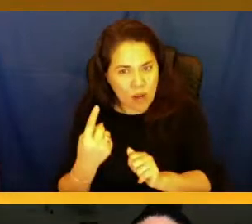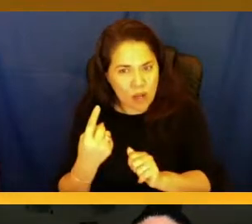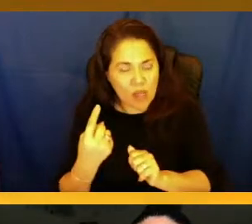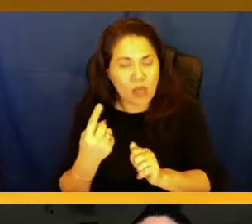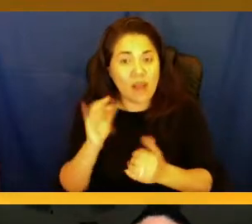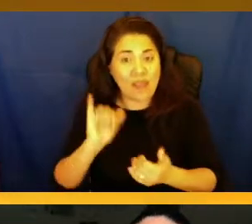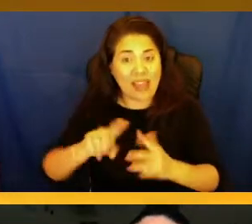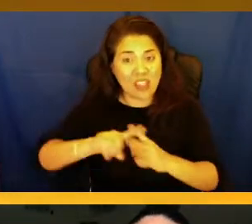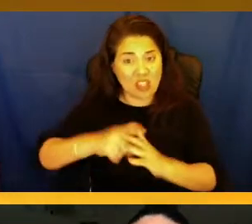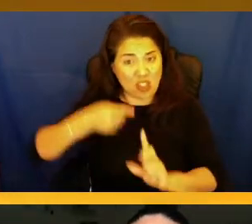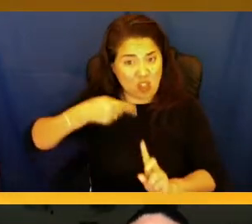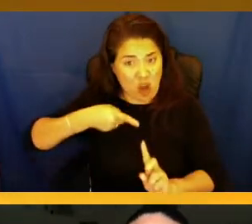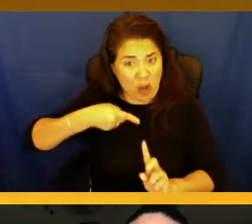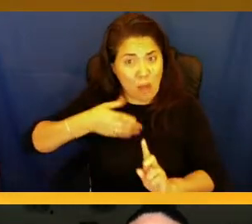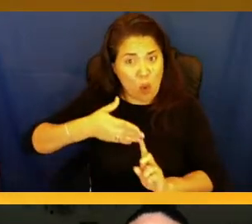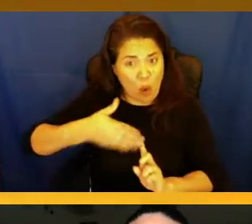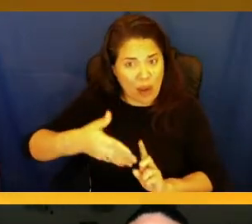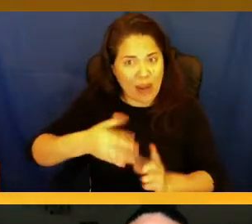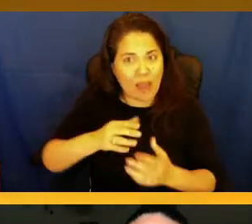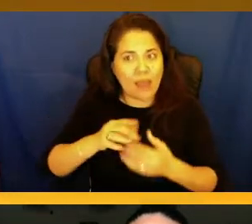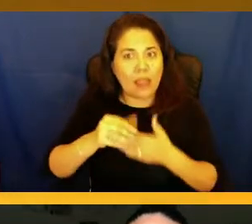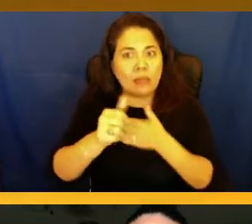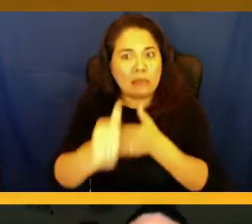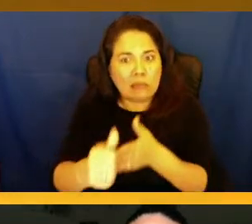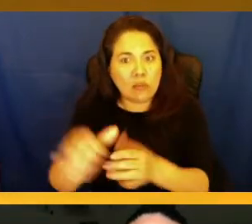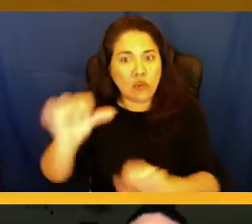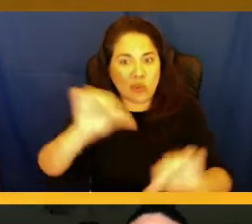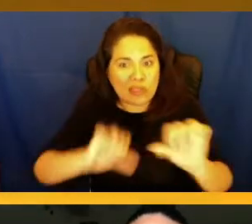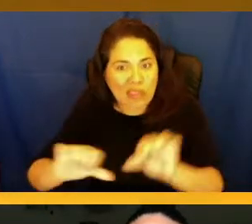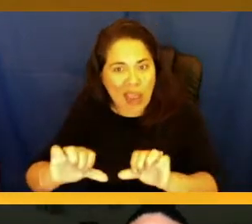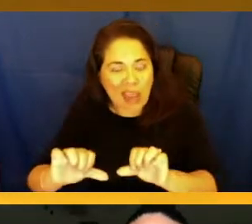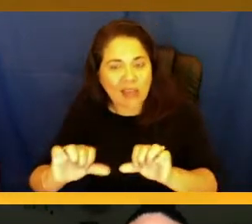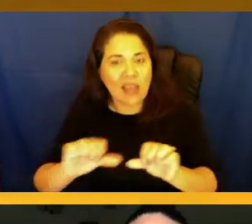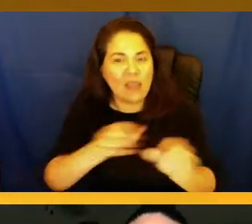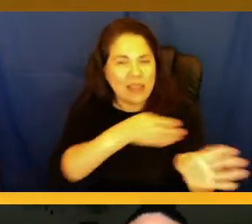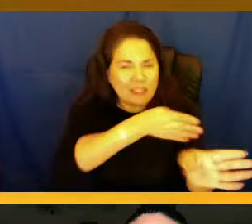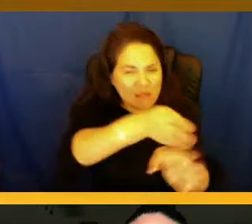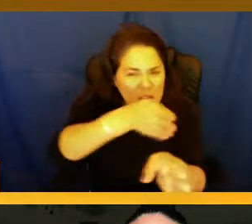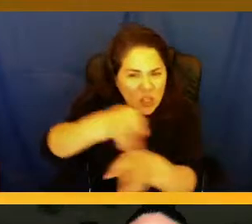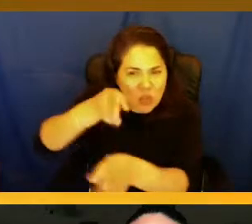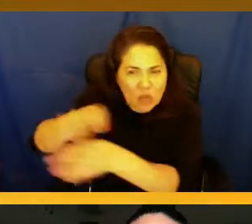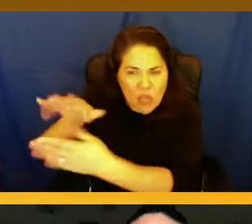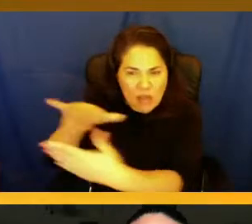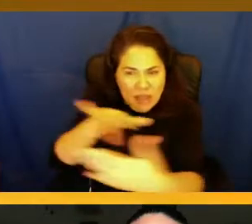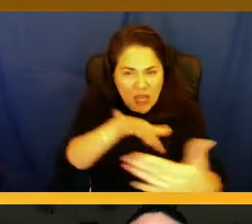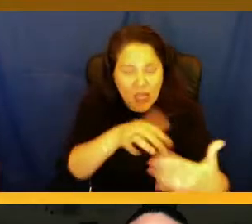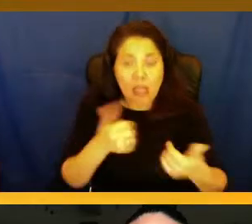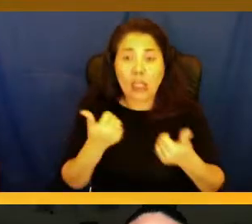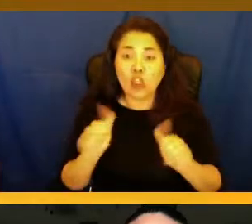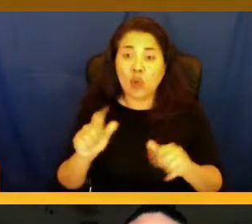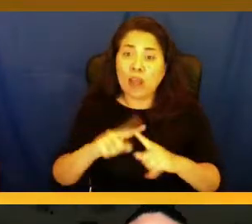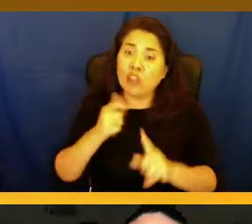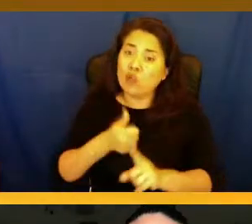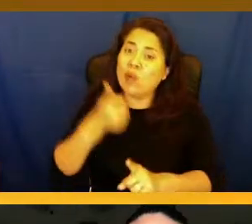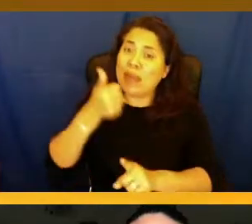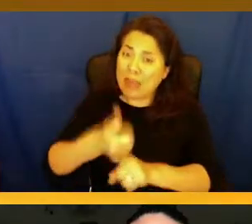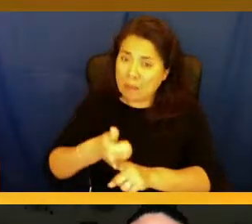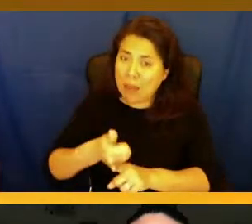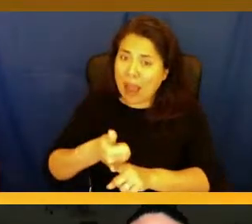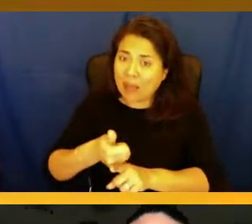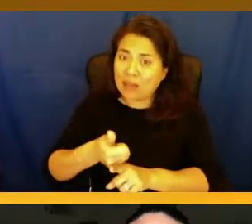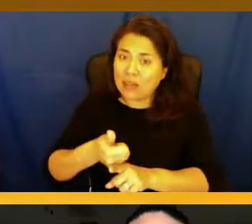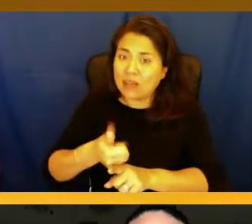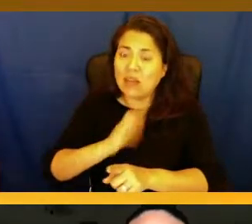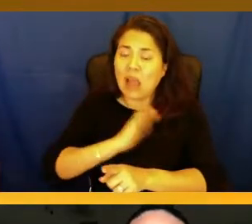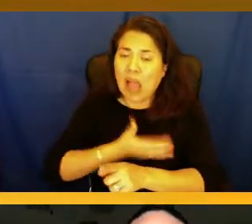there to the sciences and to the different fields of study, and try to impact with that our